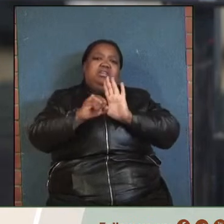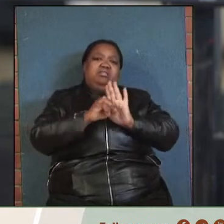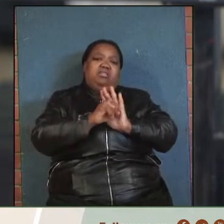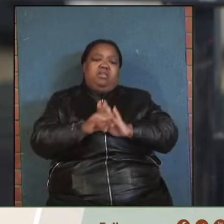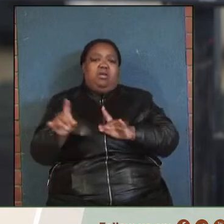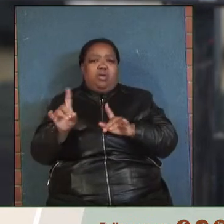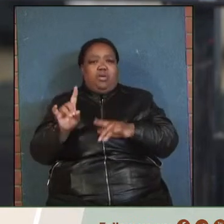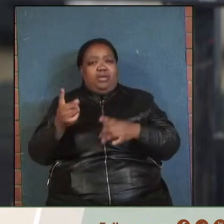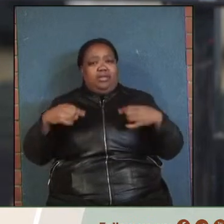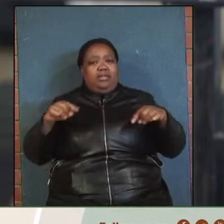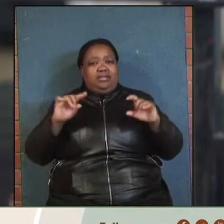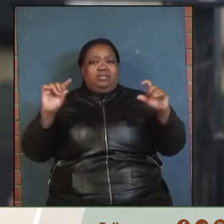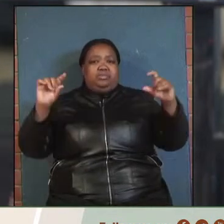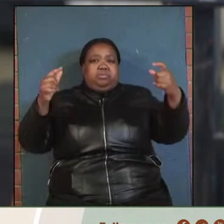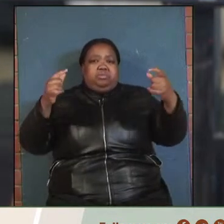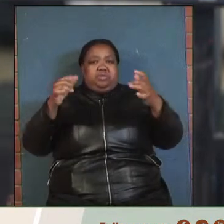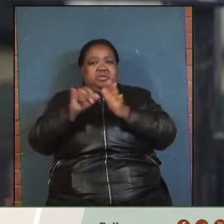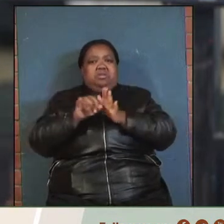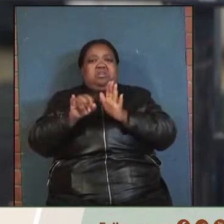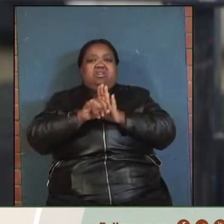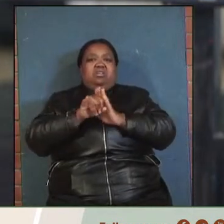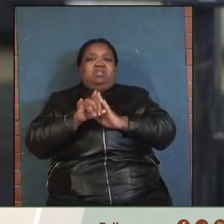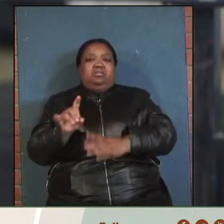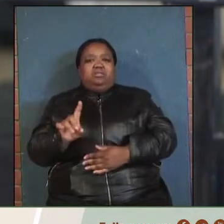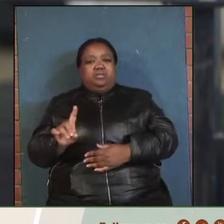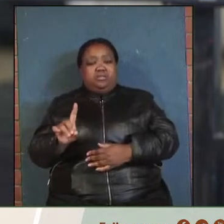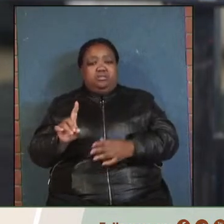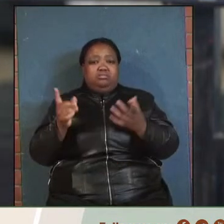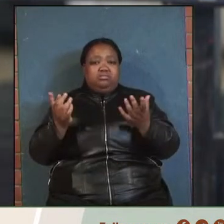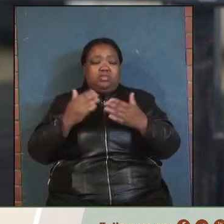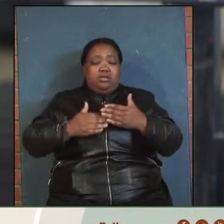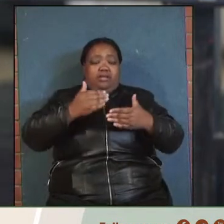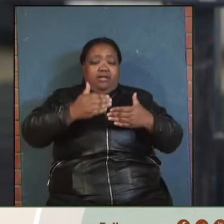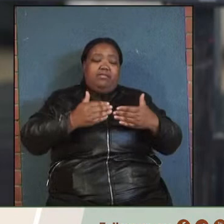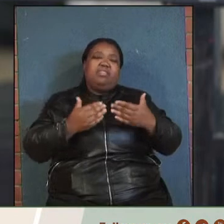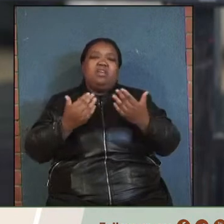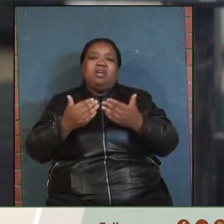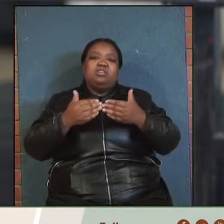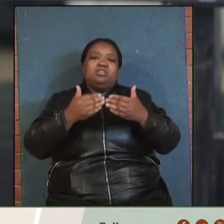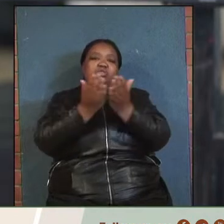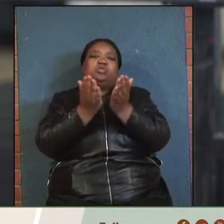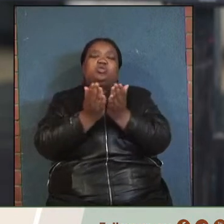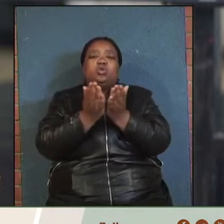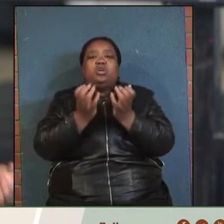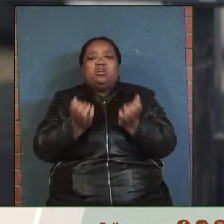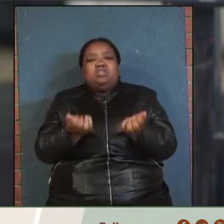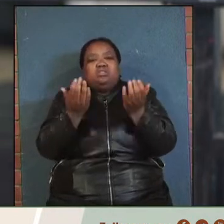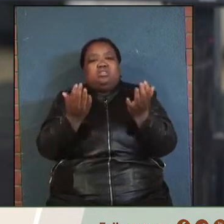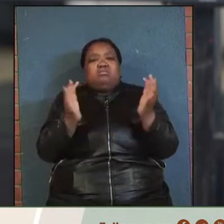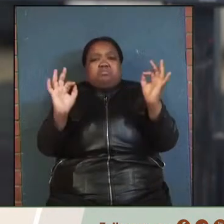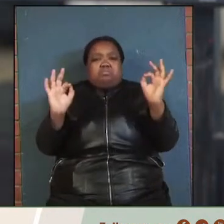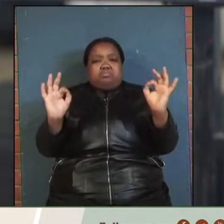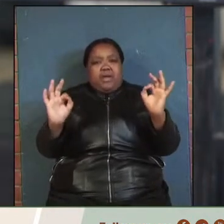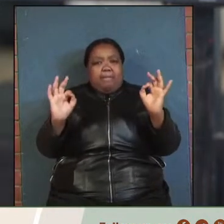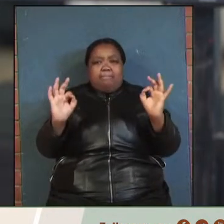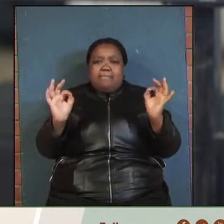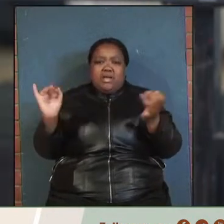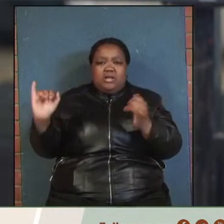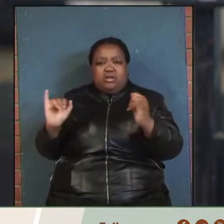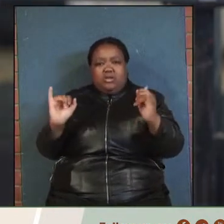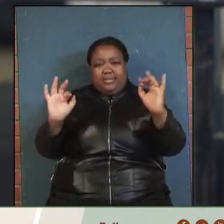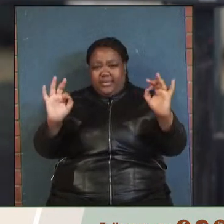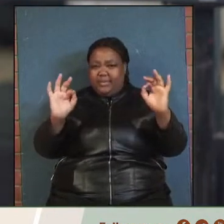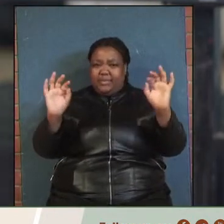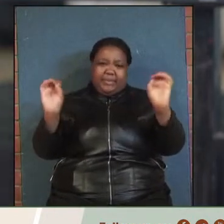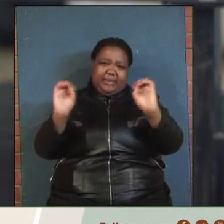have identified that after-school services haven't been properly introduced and formalized in public primary schools in Gauteng. We